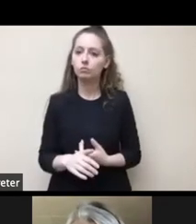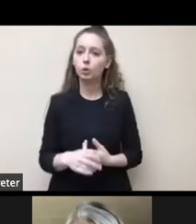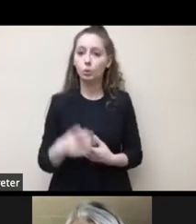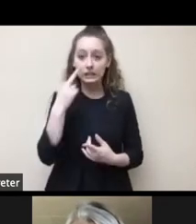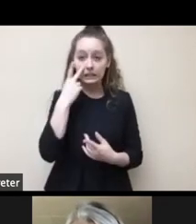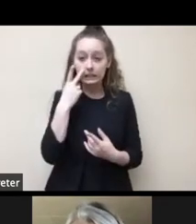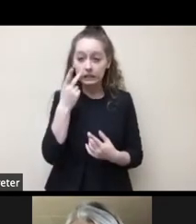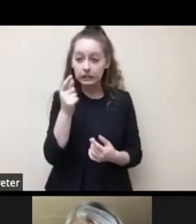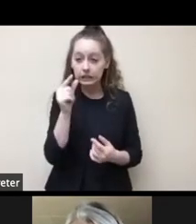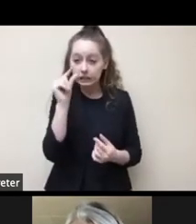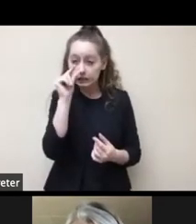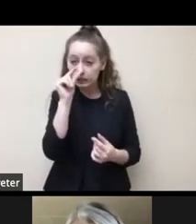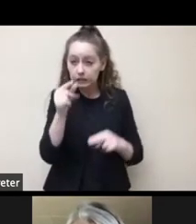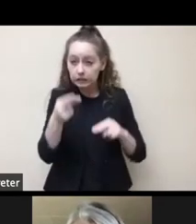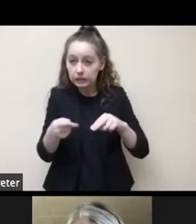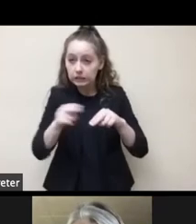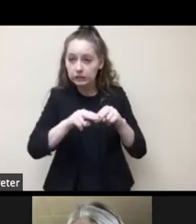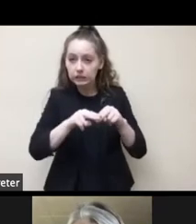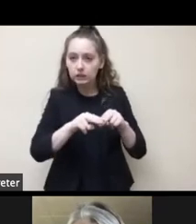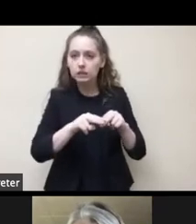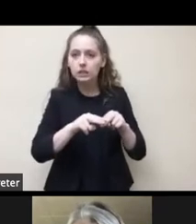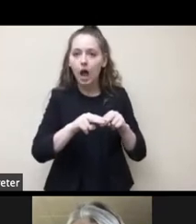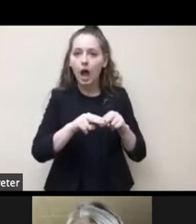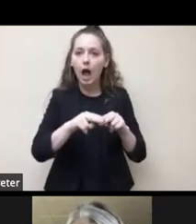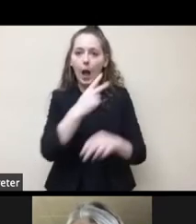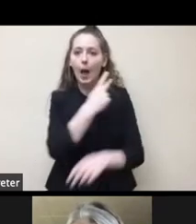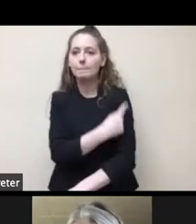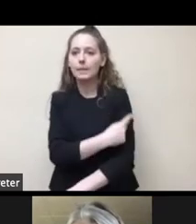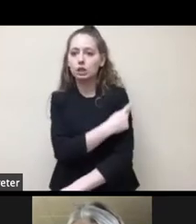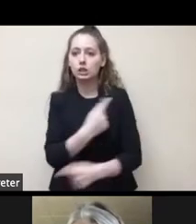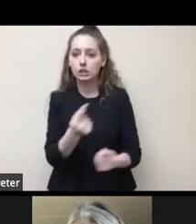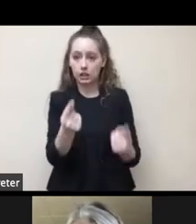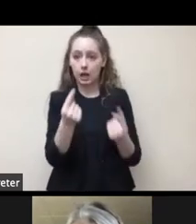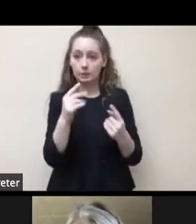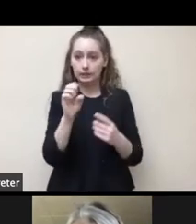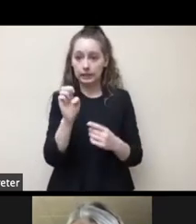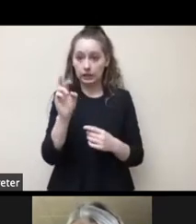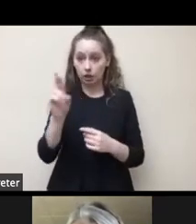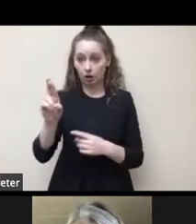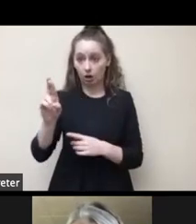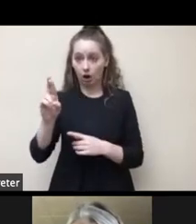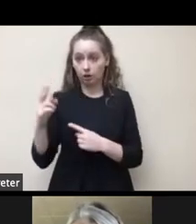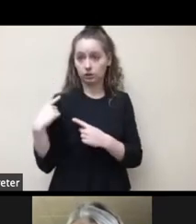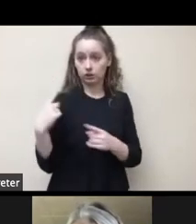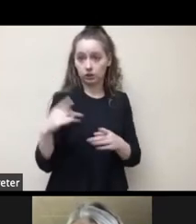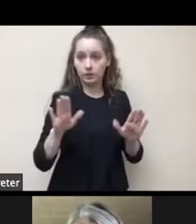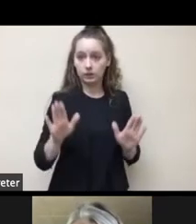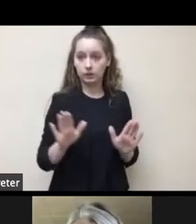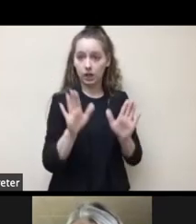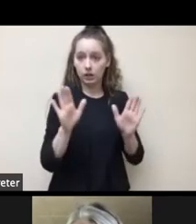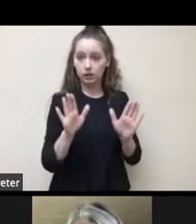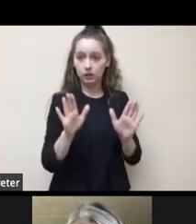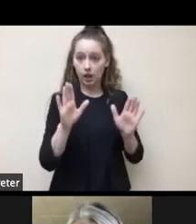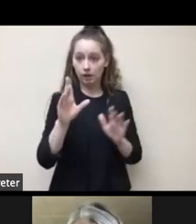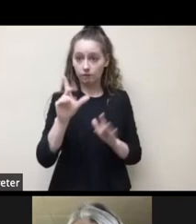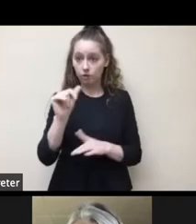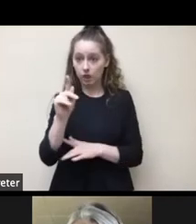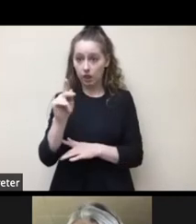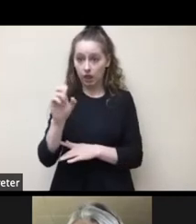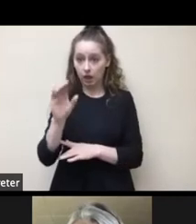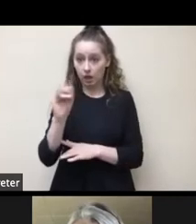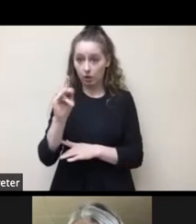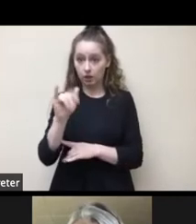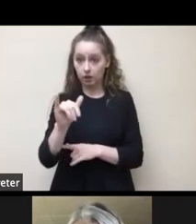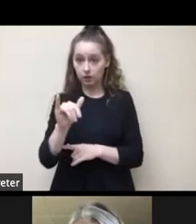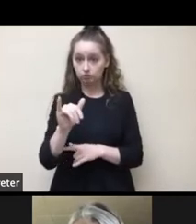of patients coming into the ER since the opening on Sunday for Lake County. Still the